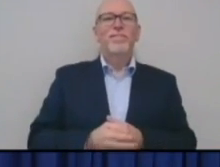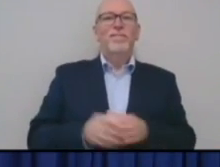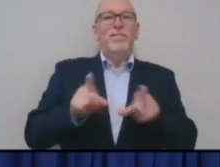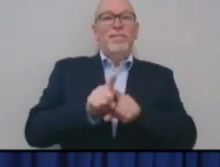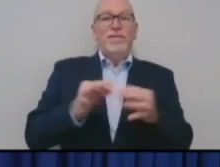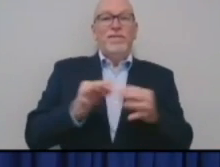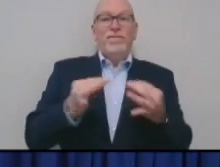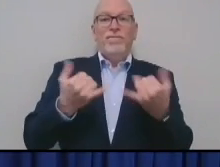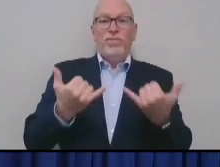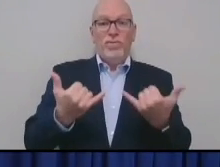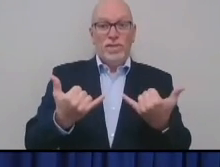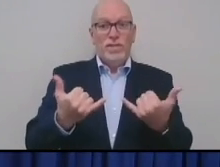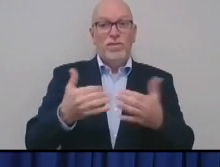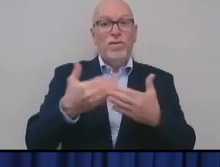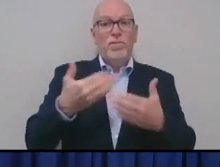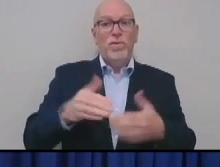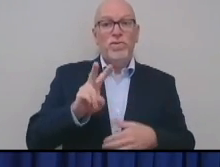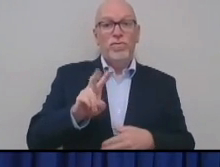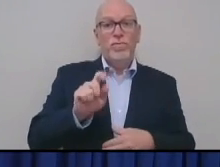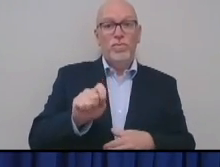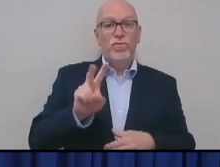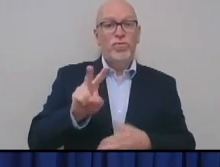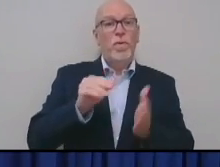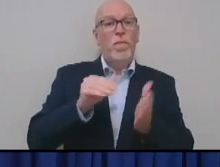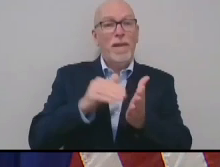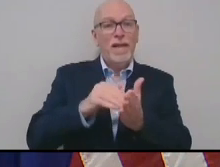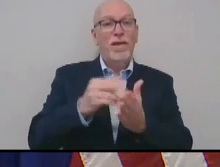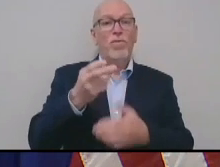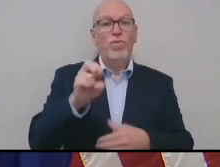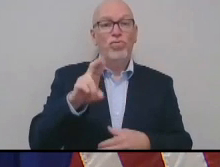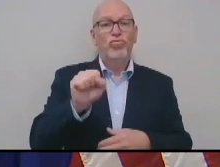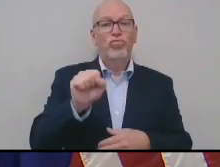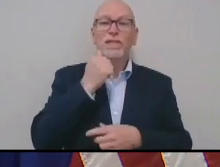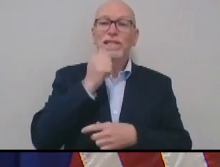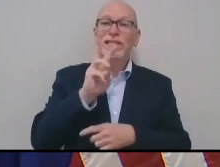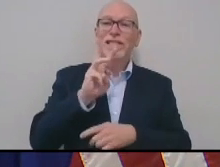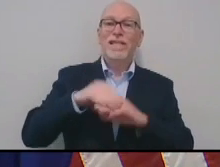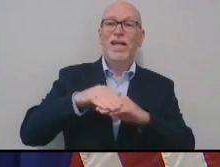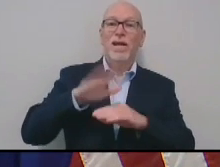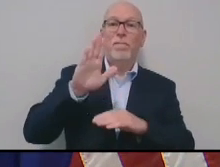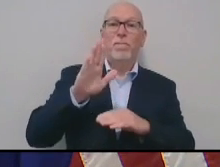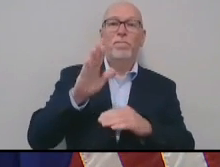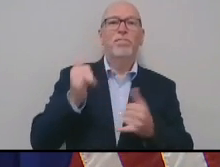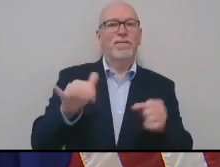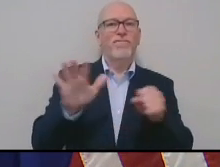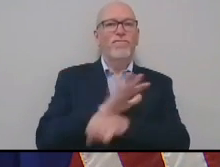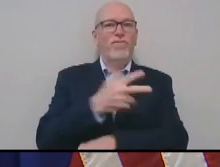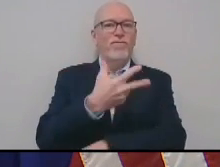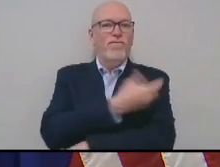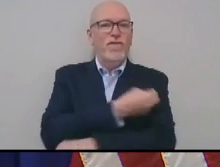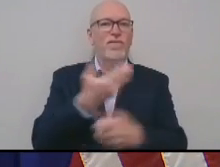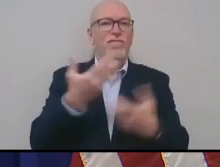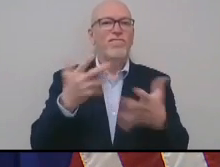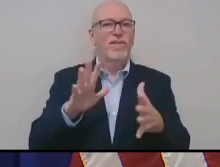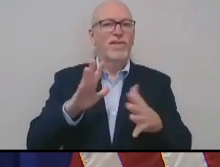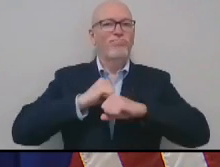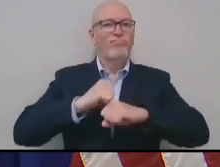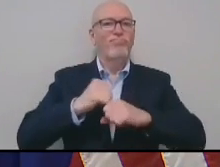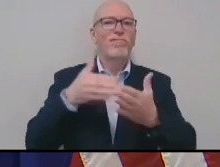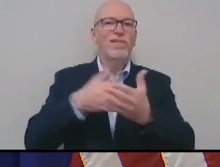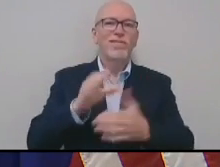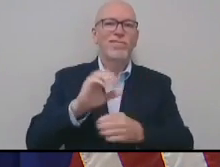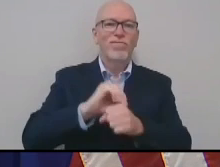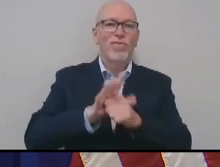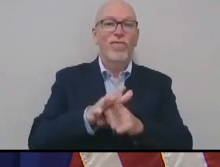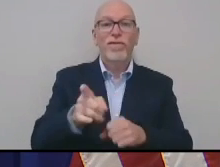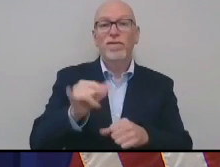today, nearly 2.2 million Hoosiers aged 16 and older are fully vaccinated against COVID-19. That's an